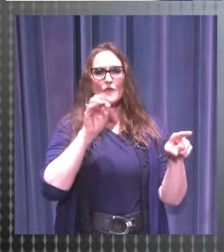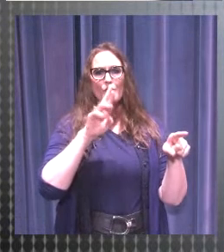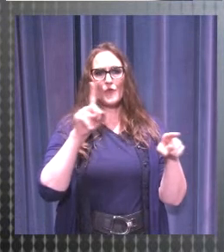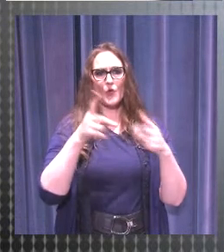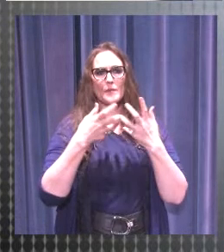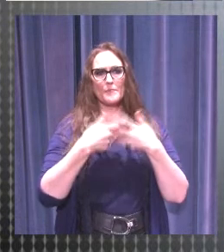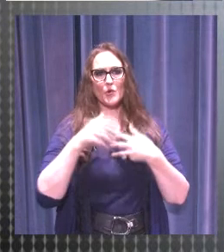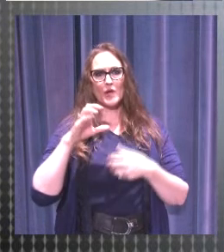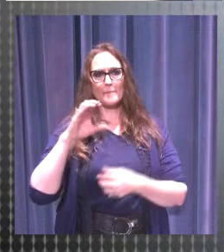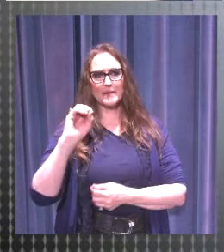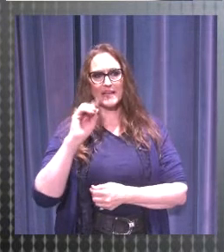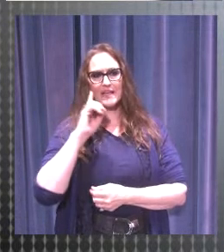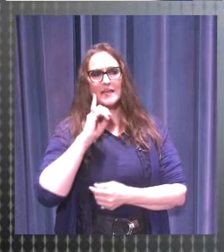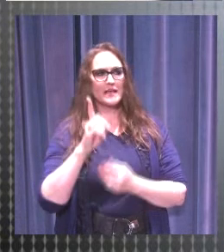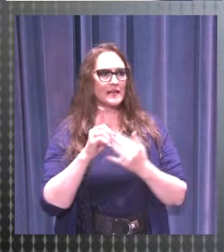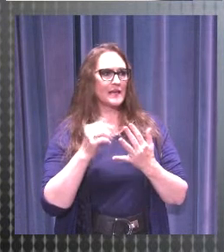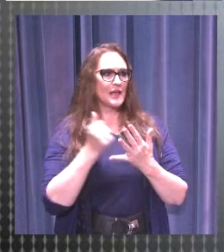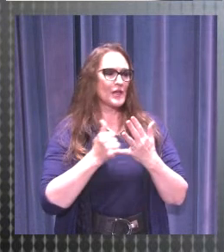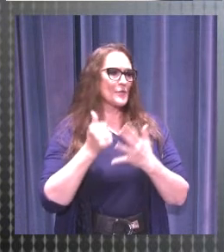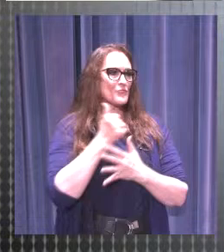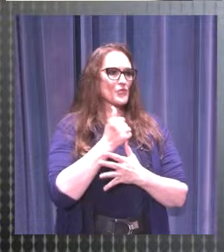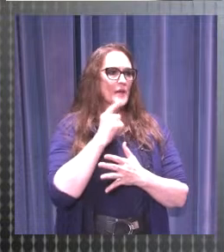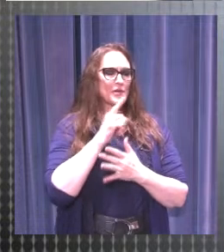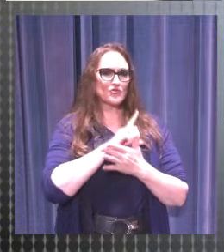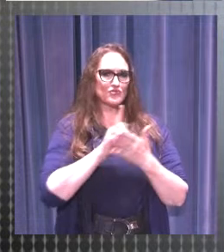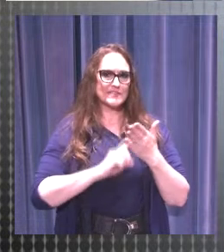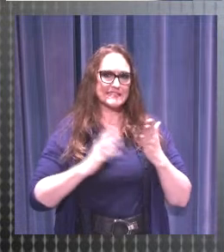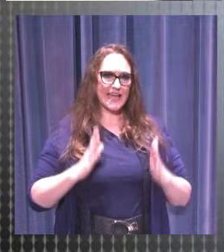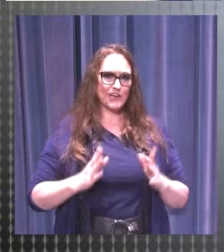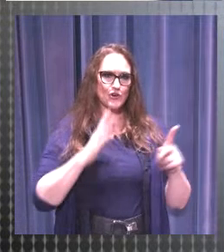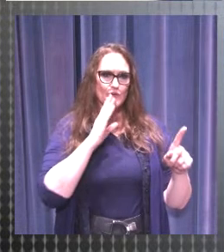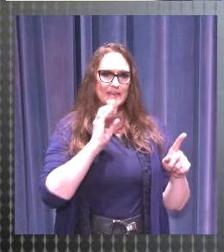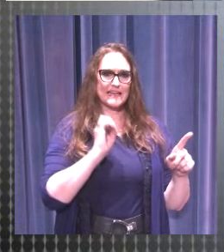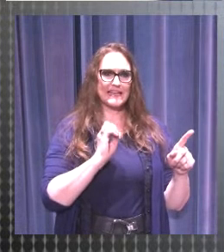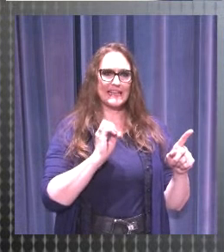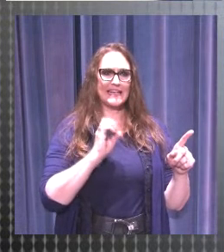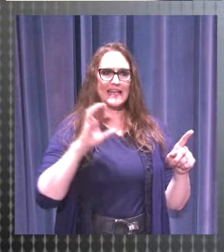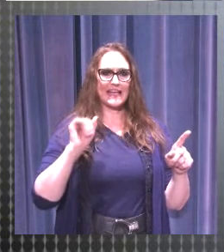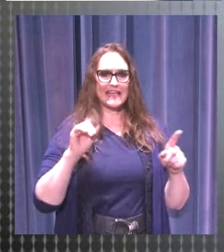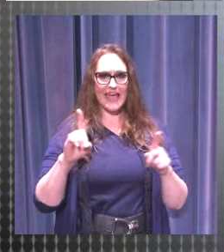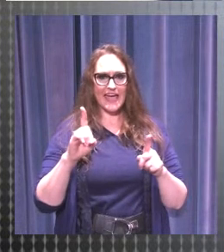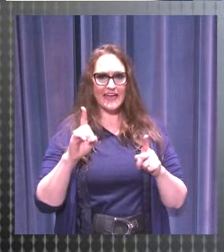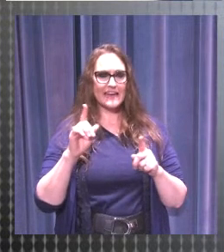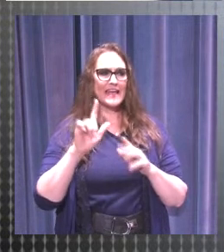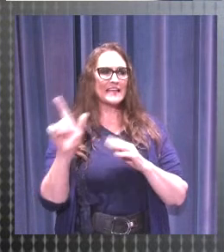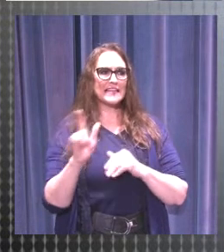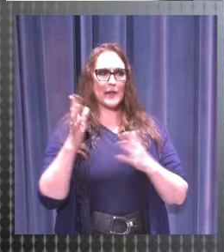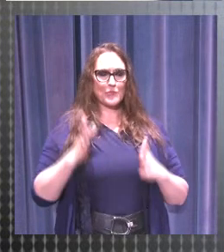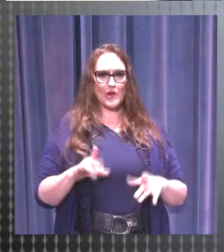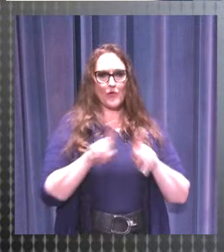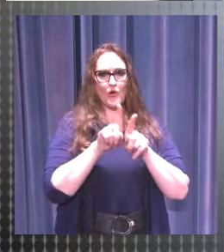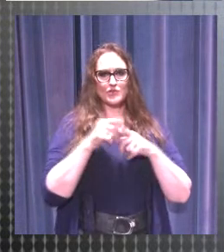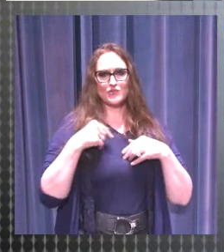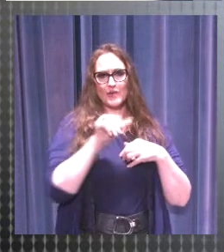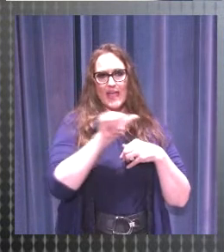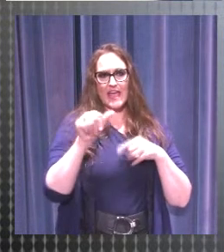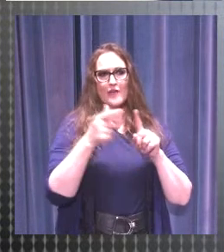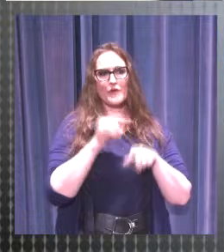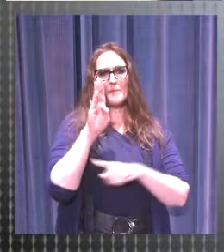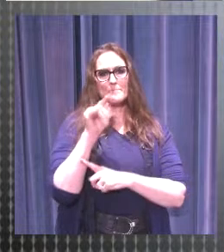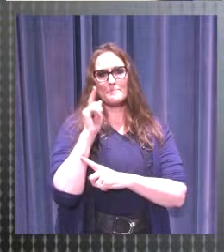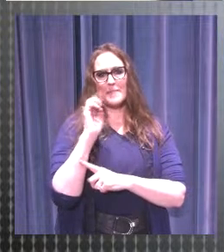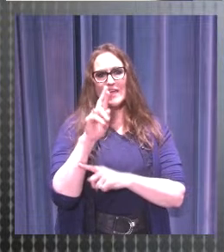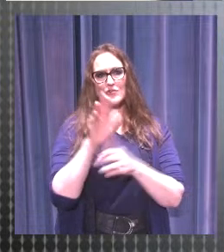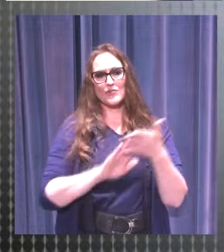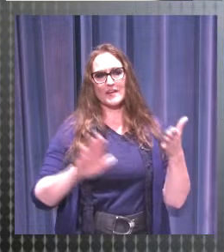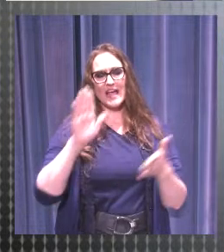Company as a primary designer and an ECAD librarian. He also holds an associate's degree from Baker College